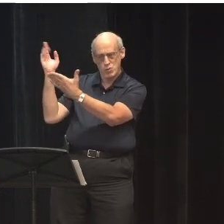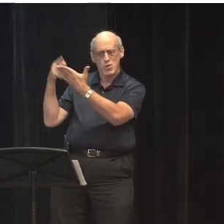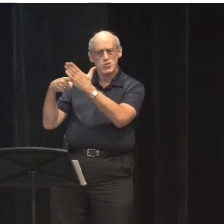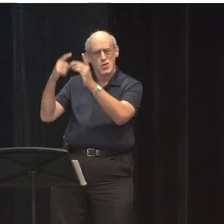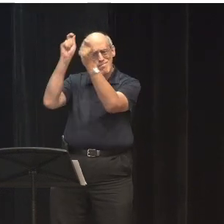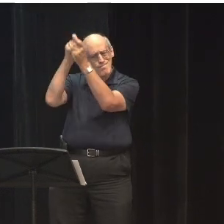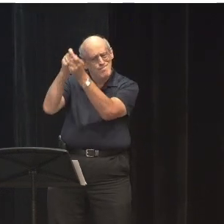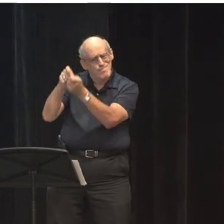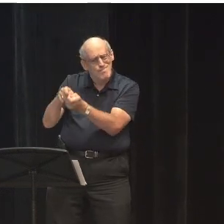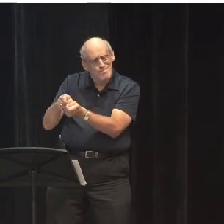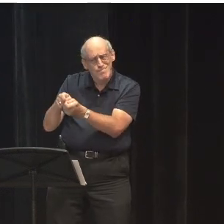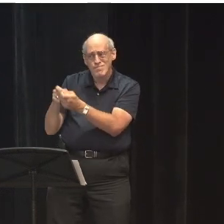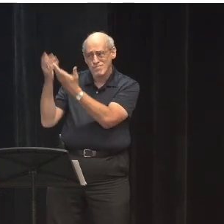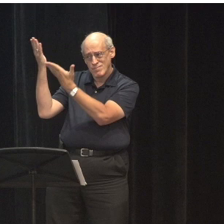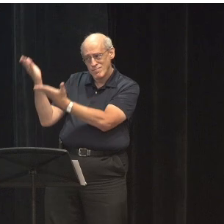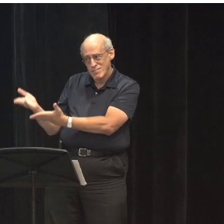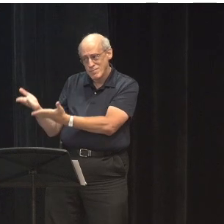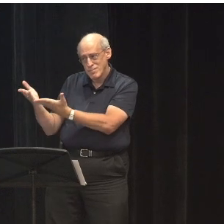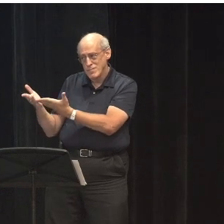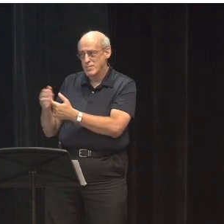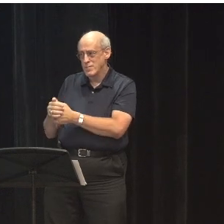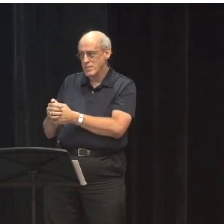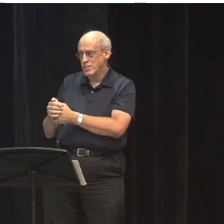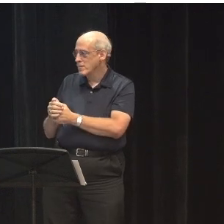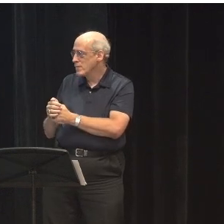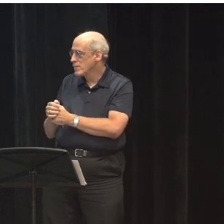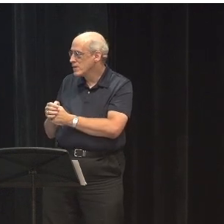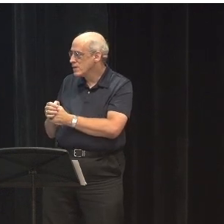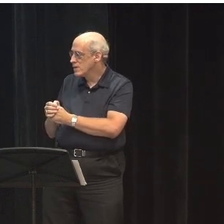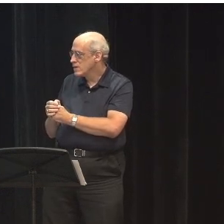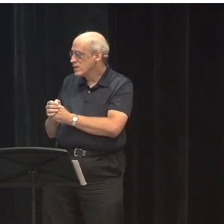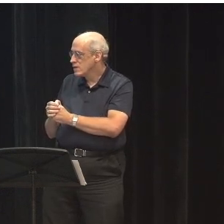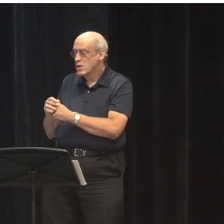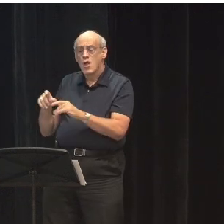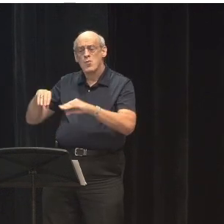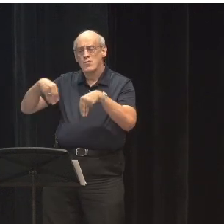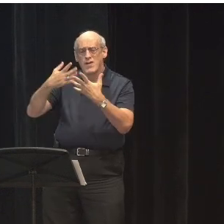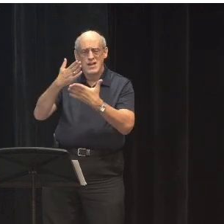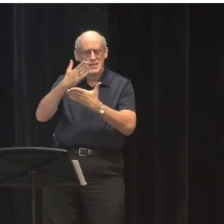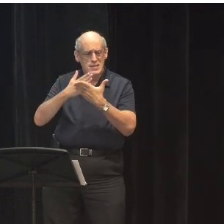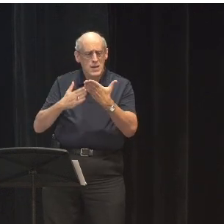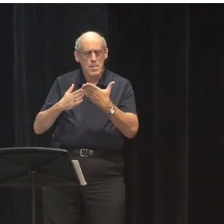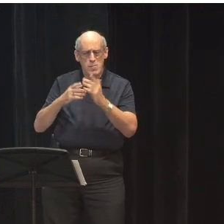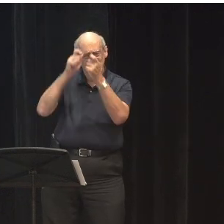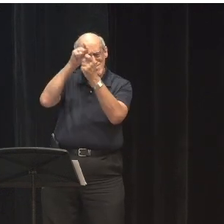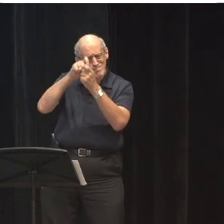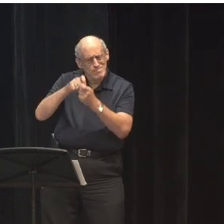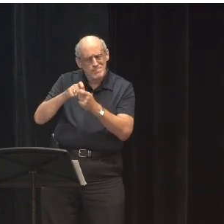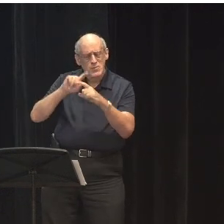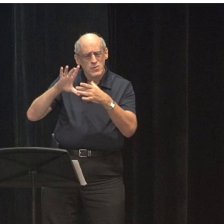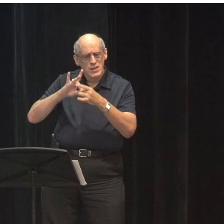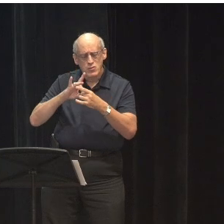specifics. I'll have to lean forward a little bit so you can all hear me. Provide some of the specifics on the numbers